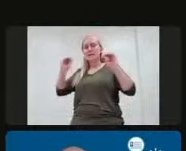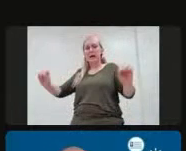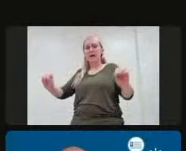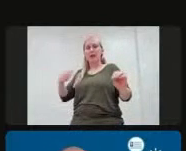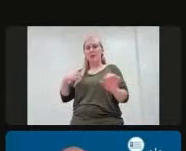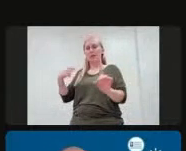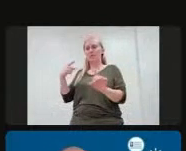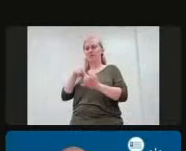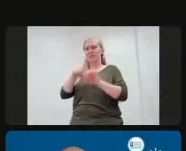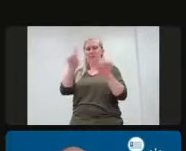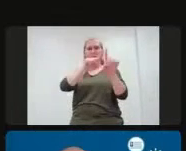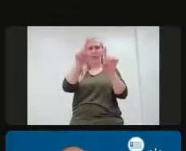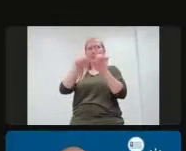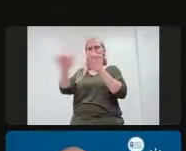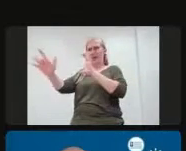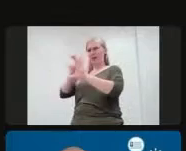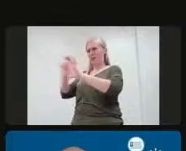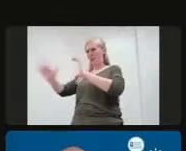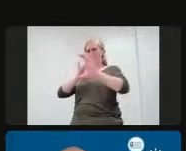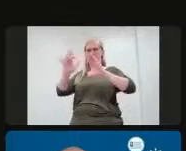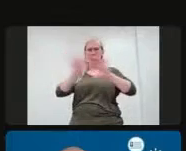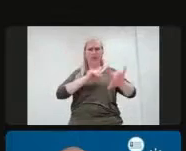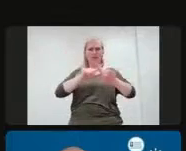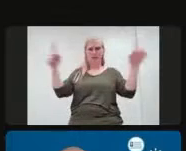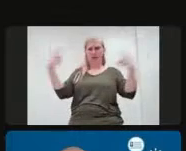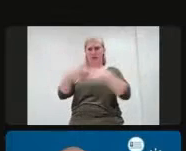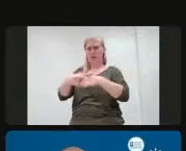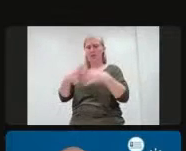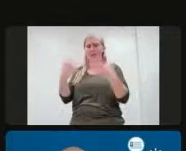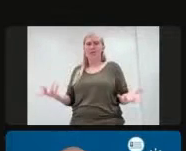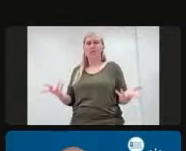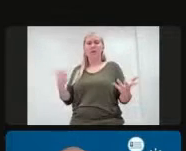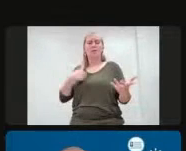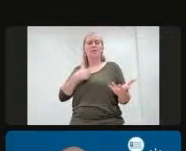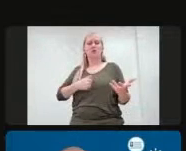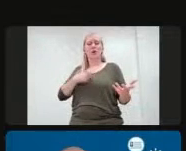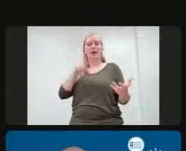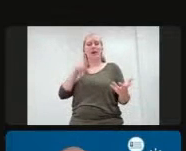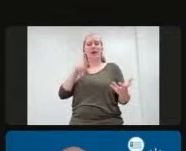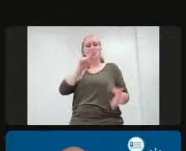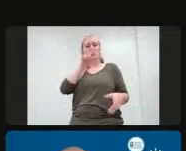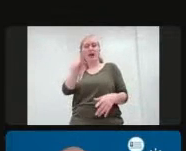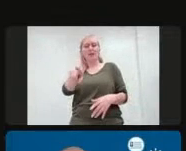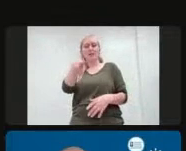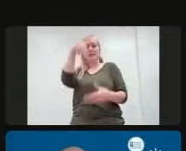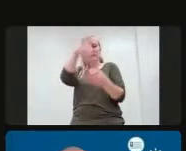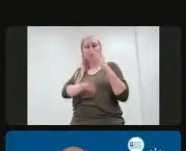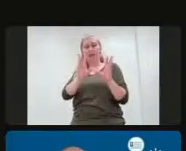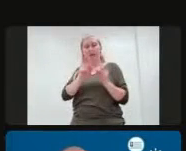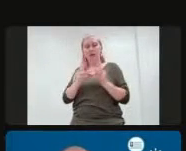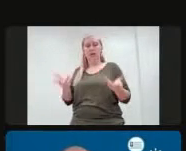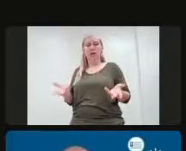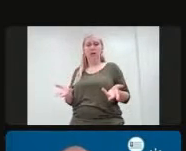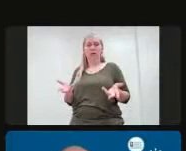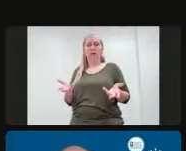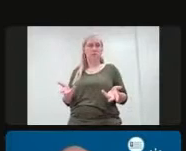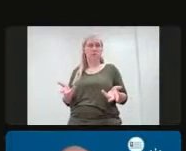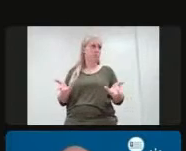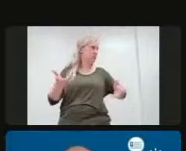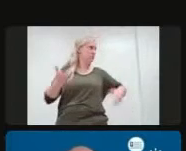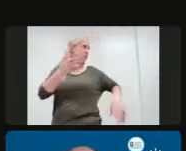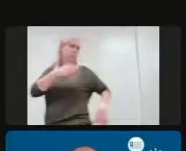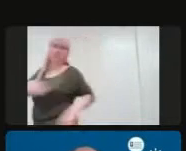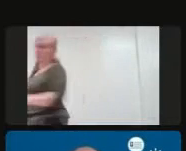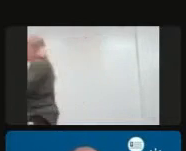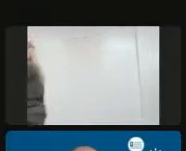different answers to my email question. So I'm sorry, I had to ask that question. And I felt it